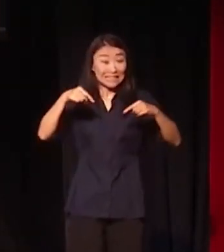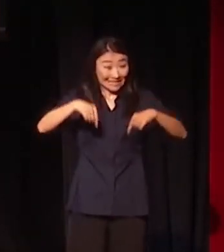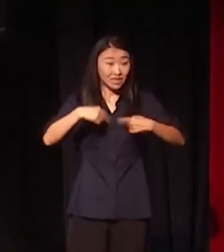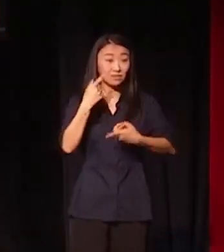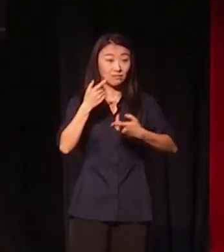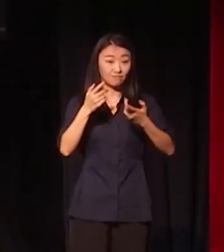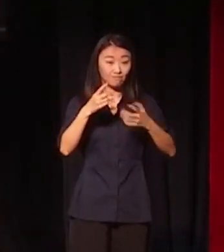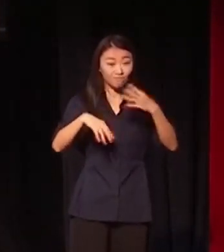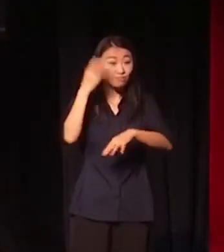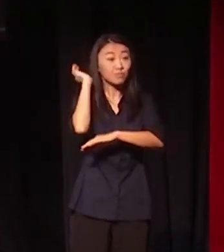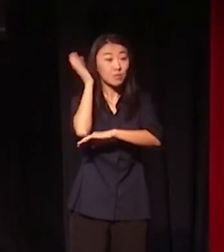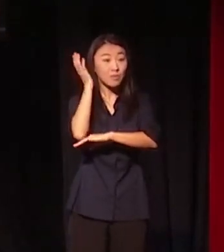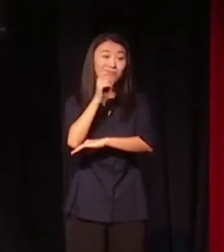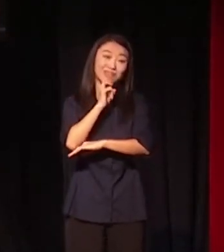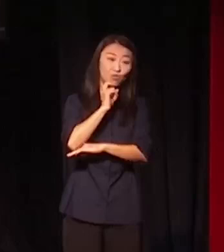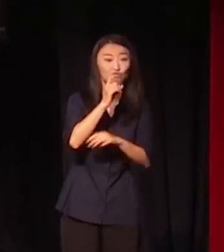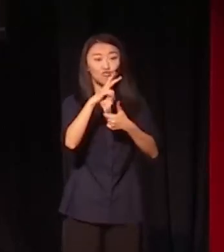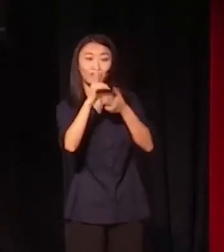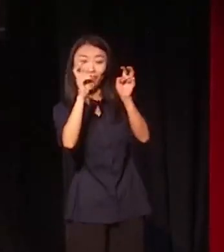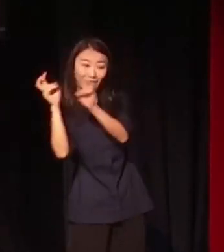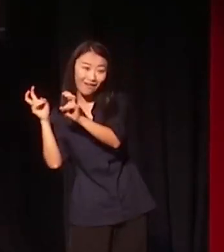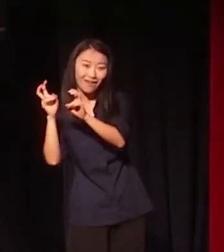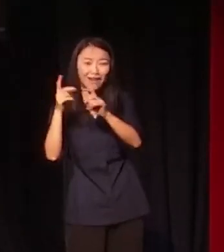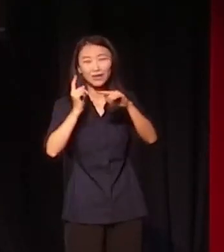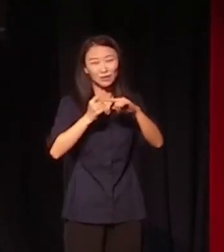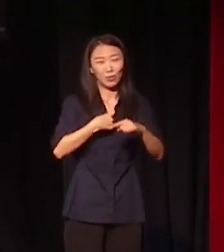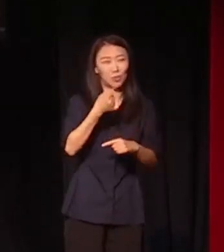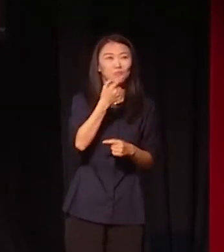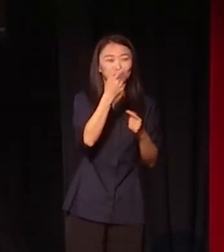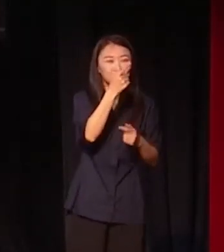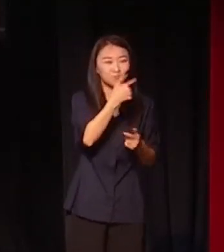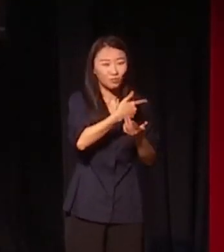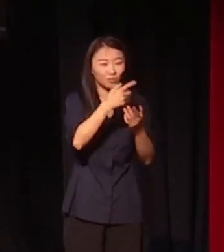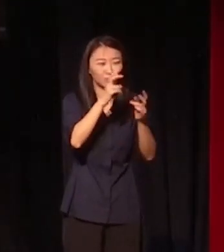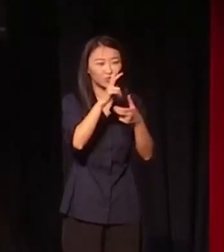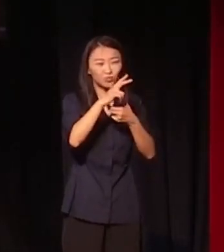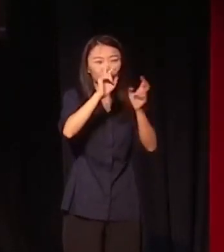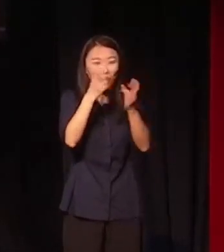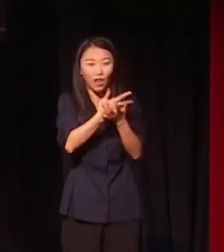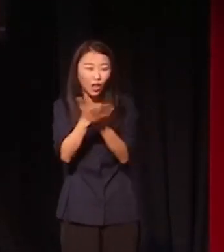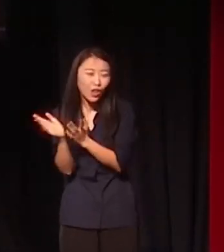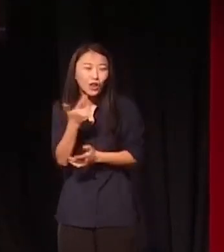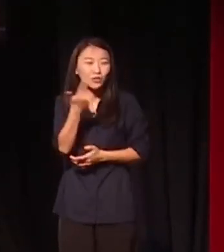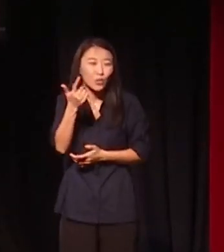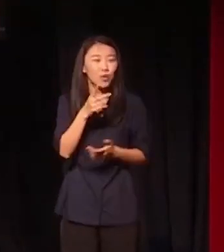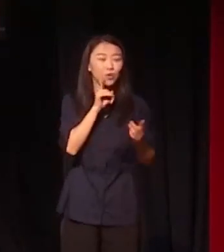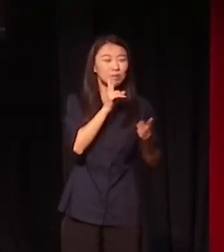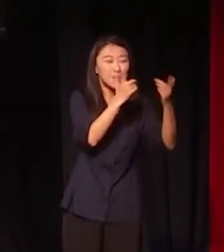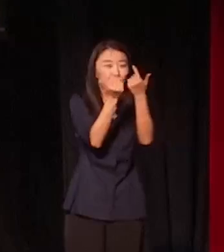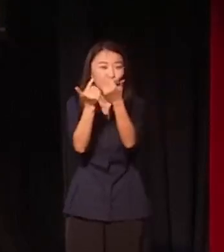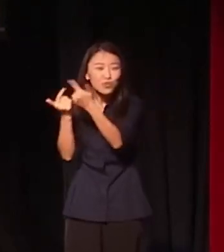conference. There were so many of the themes that I could have tapped into, but I've just chosen a few that I felt resonated with